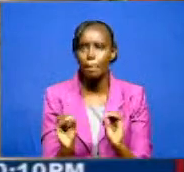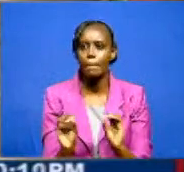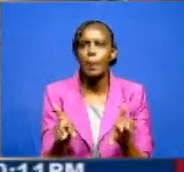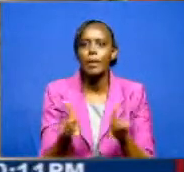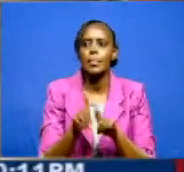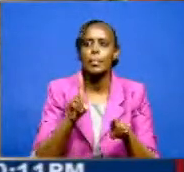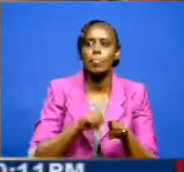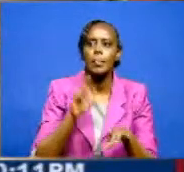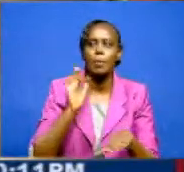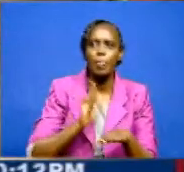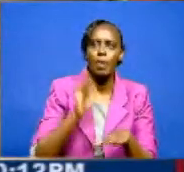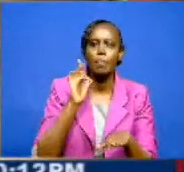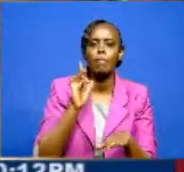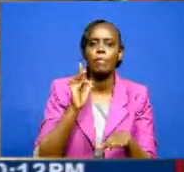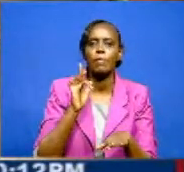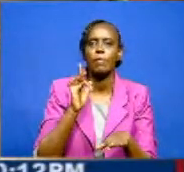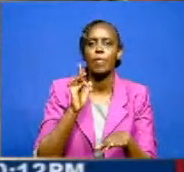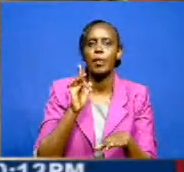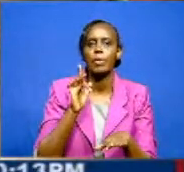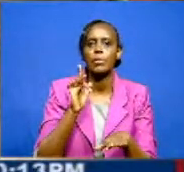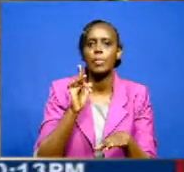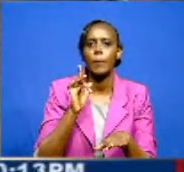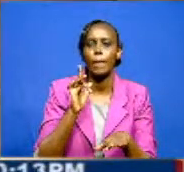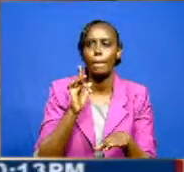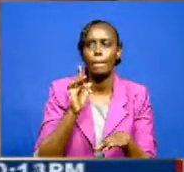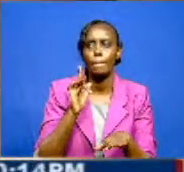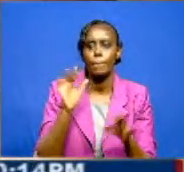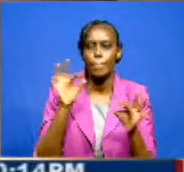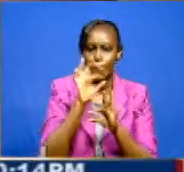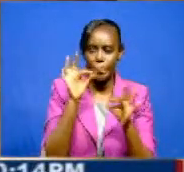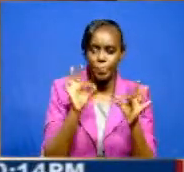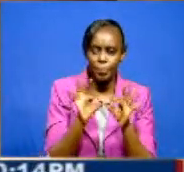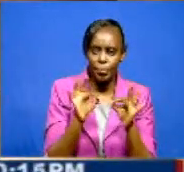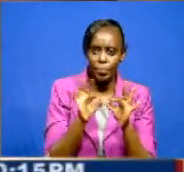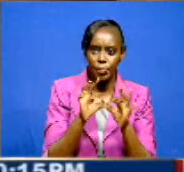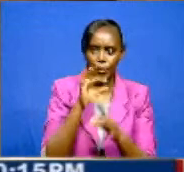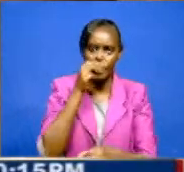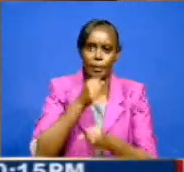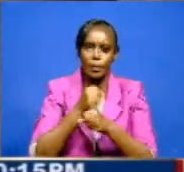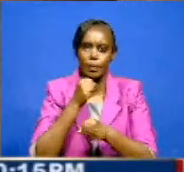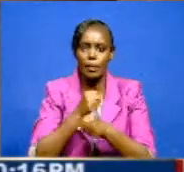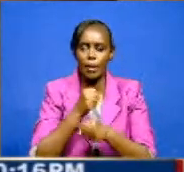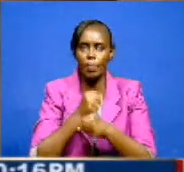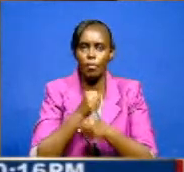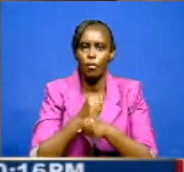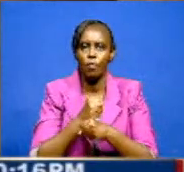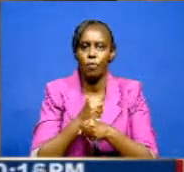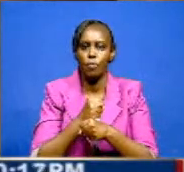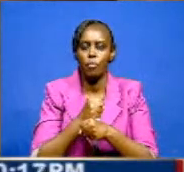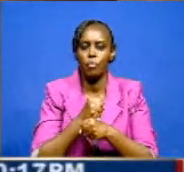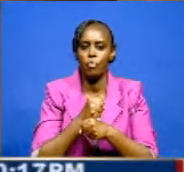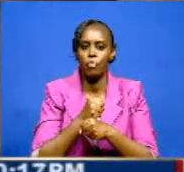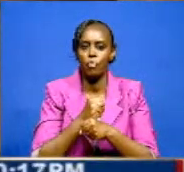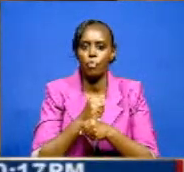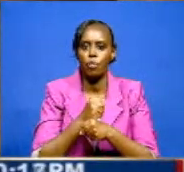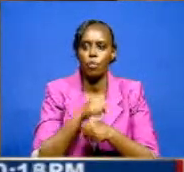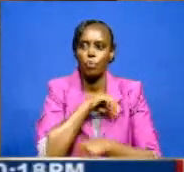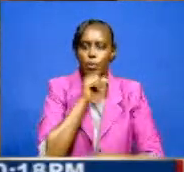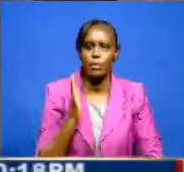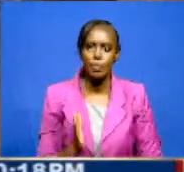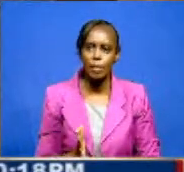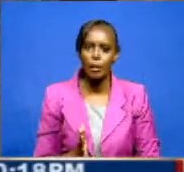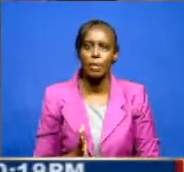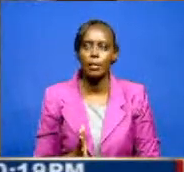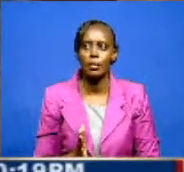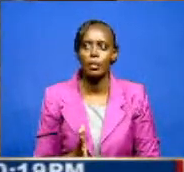even affect this Senate, in particular the staff of the senators.